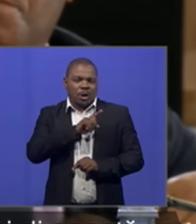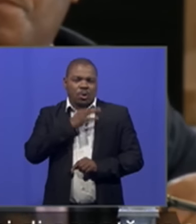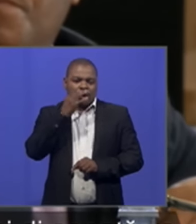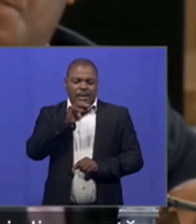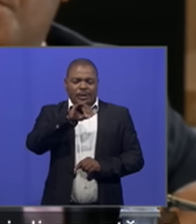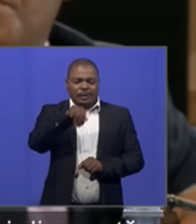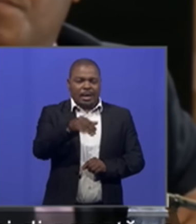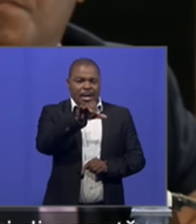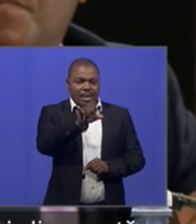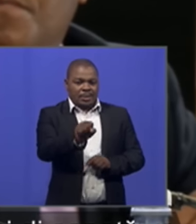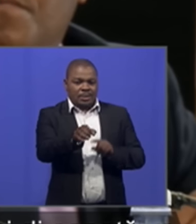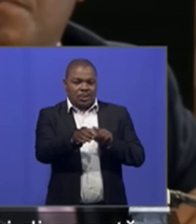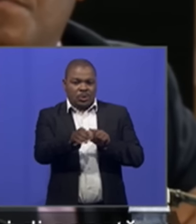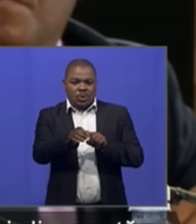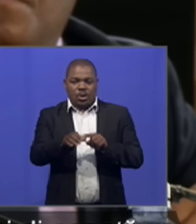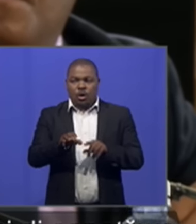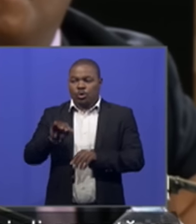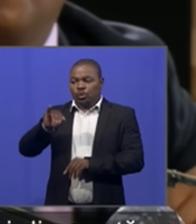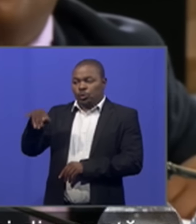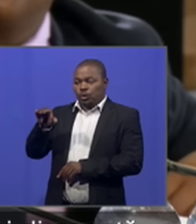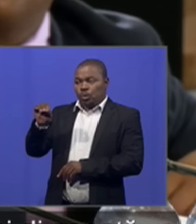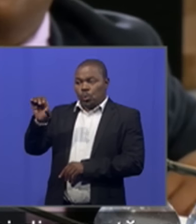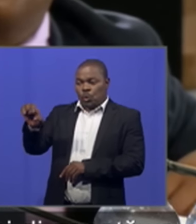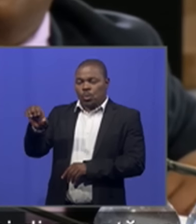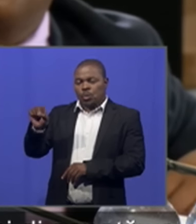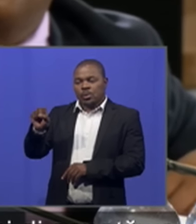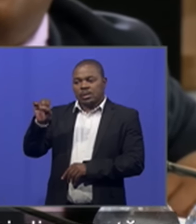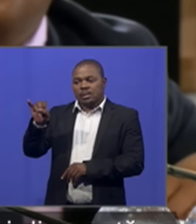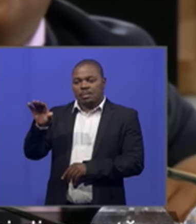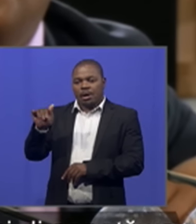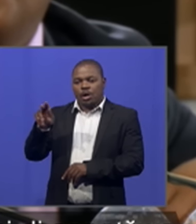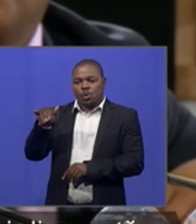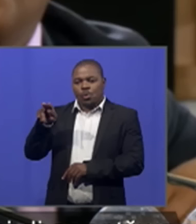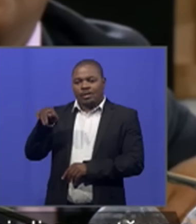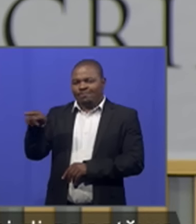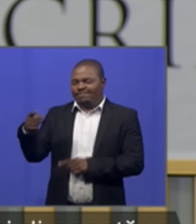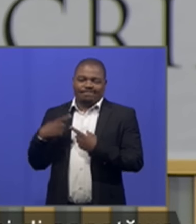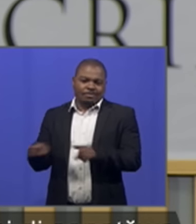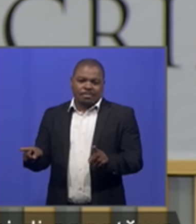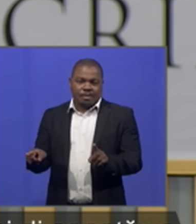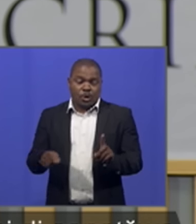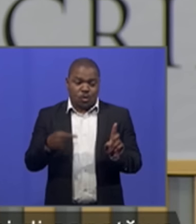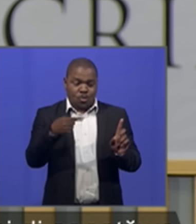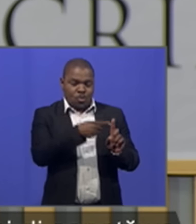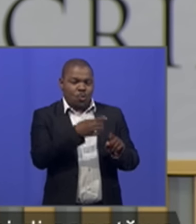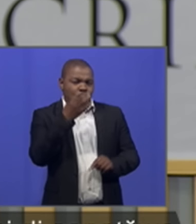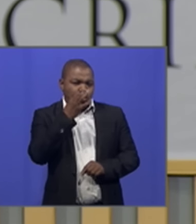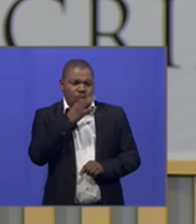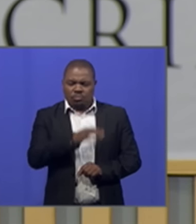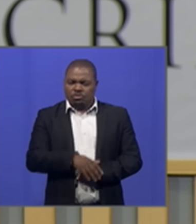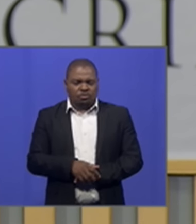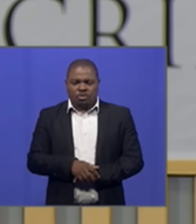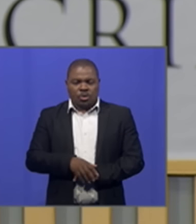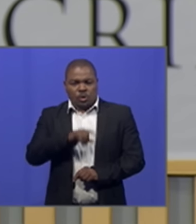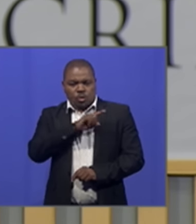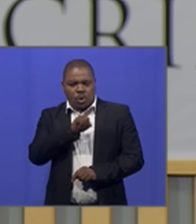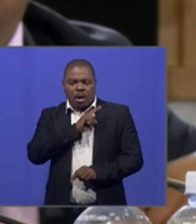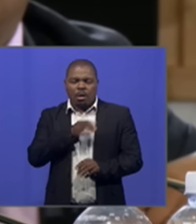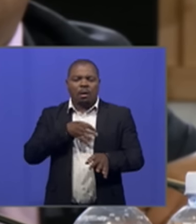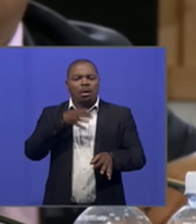JS ke mong wa dithekisi Joe Sibanyoni ge a laetšwa thulano yeo Mnisi o ile a re ke ka fao a